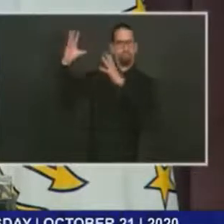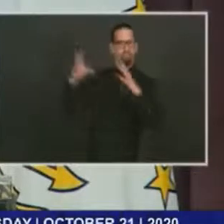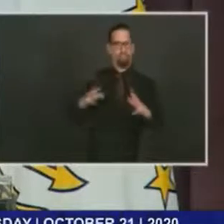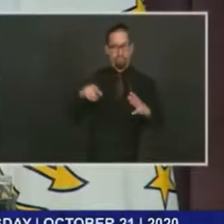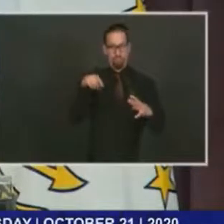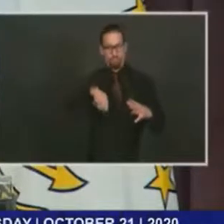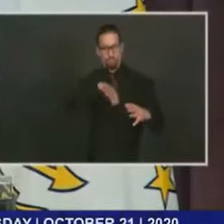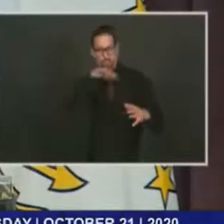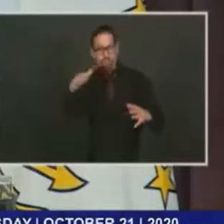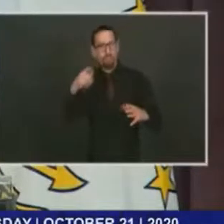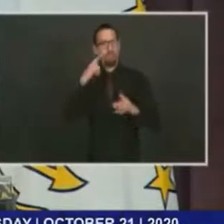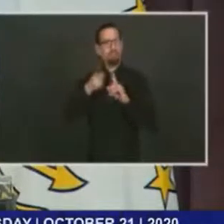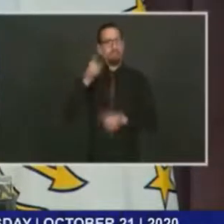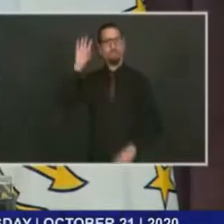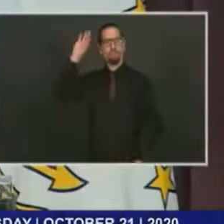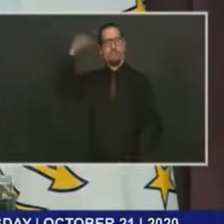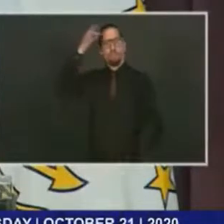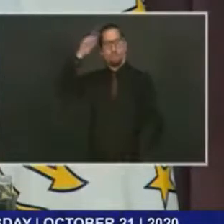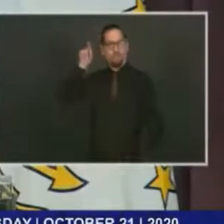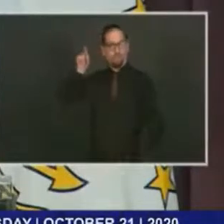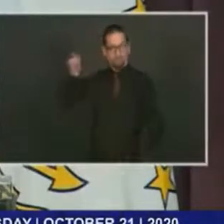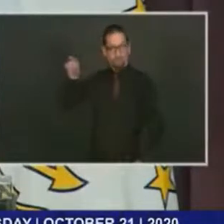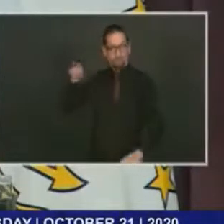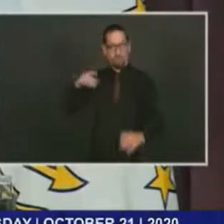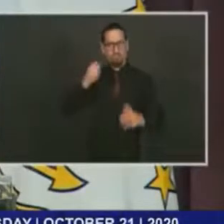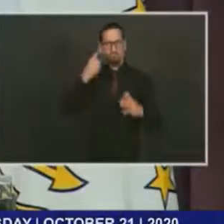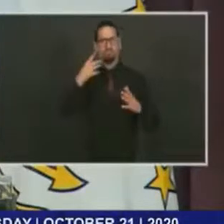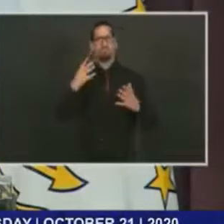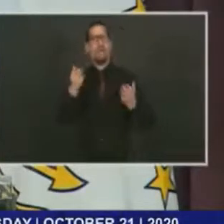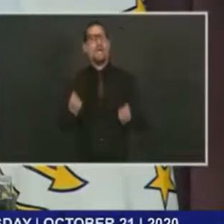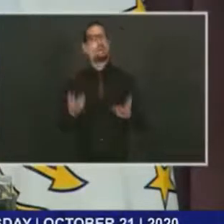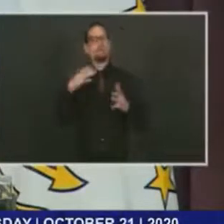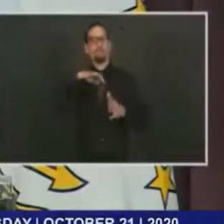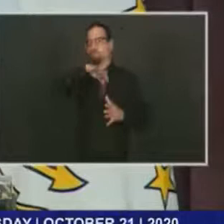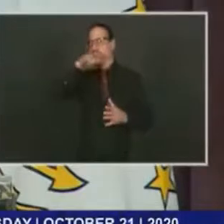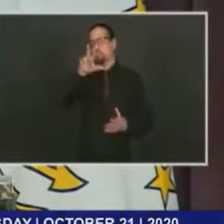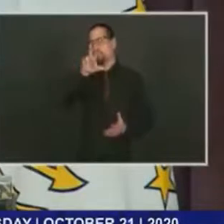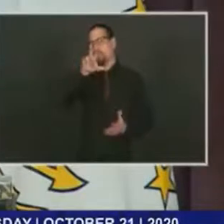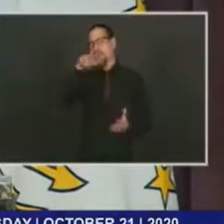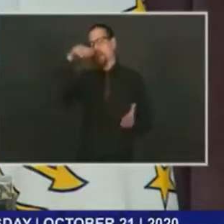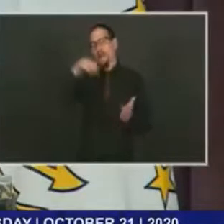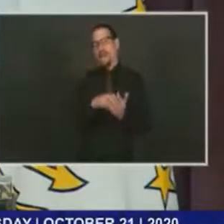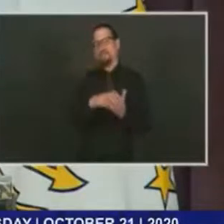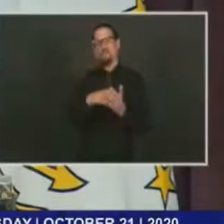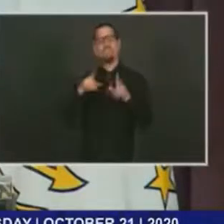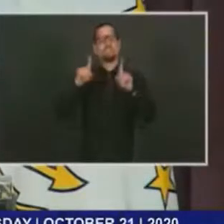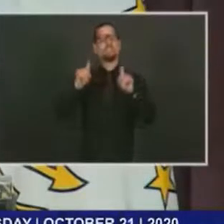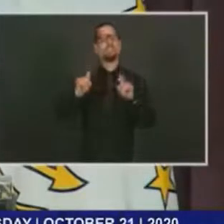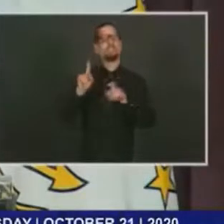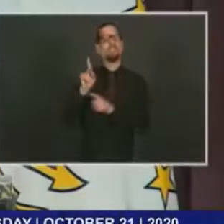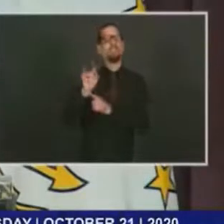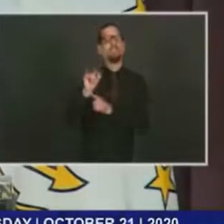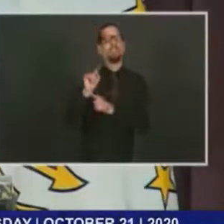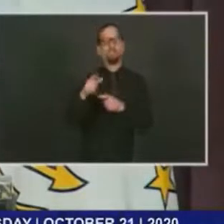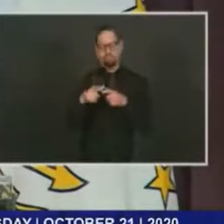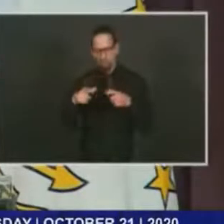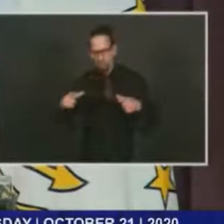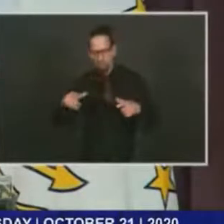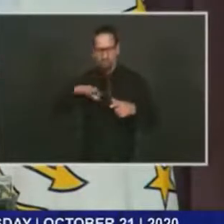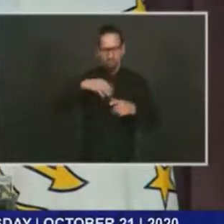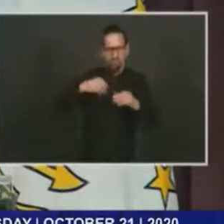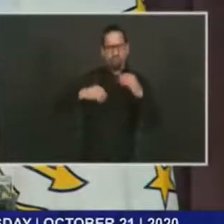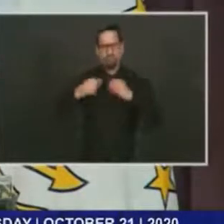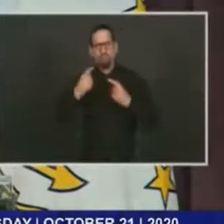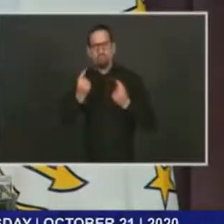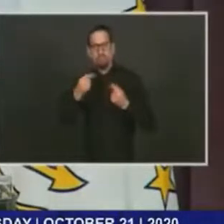receiving 300,000 of these test kits by the end of the year. That's a big deal. You know, that's exciting